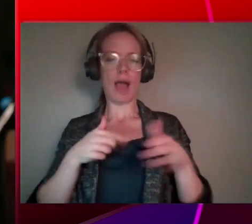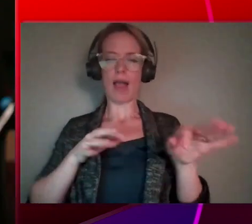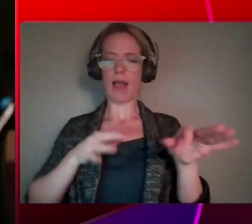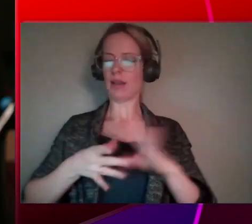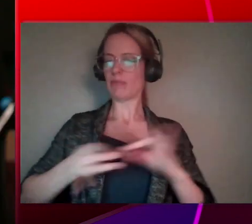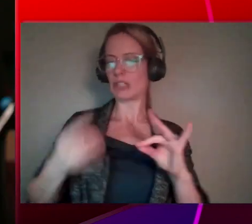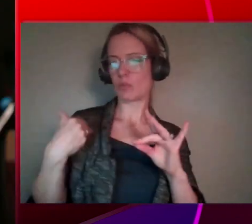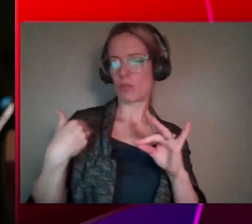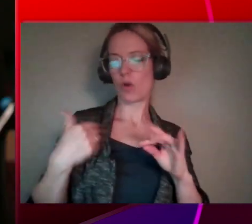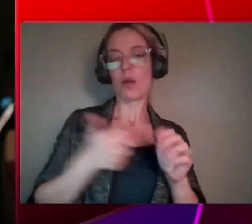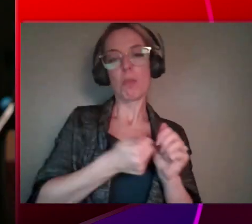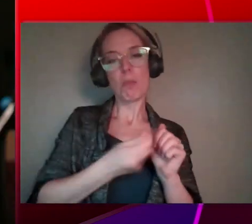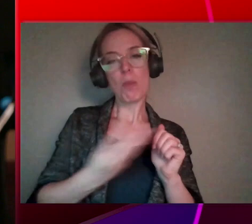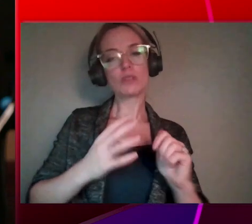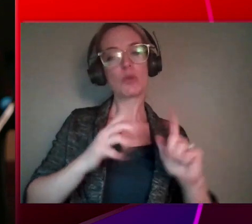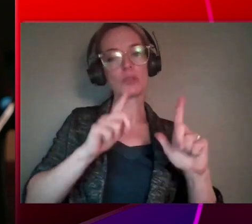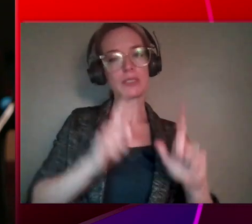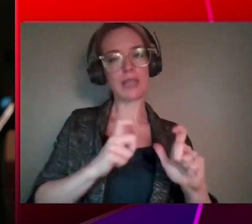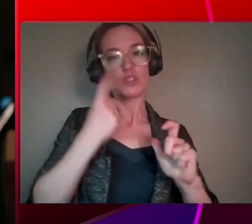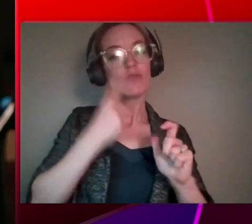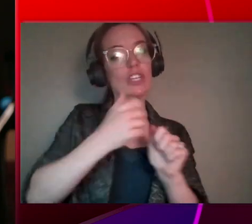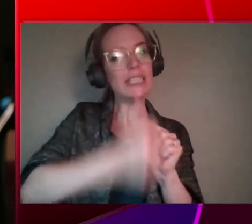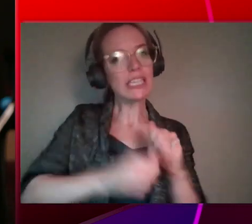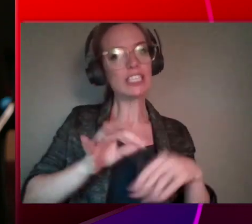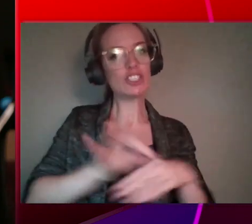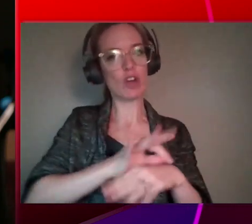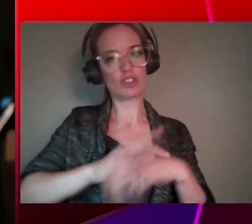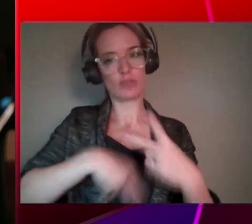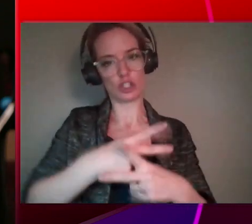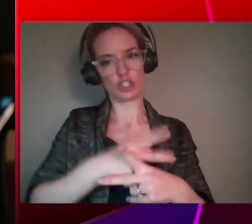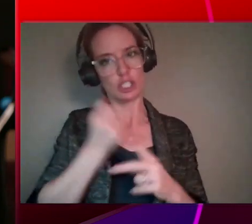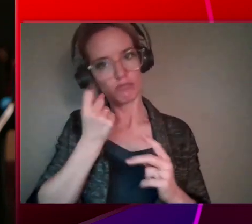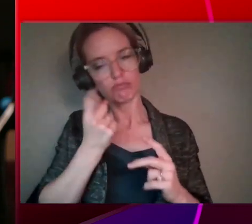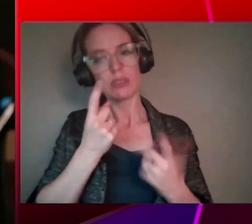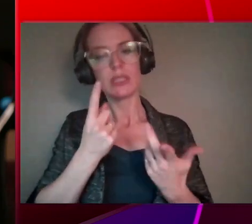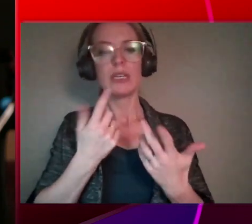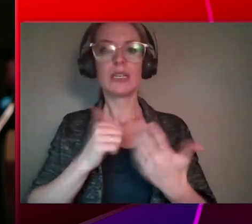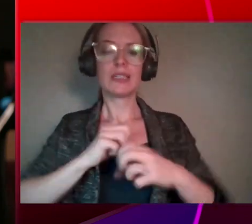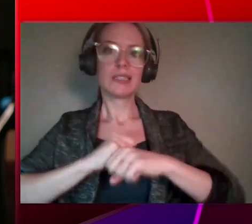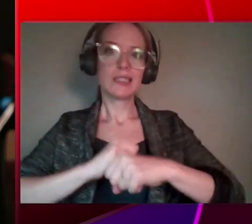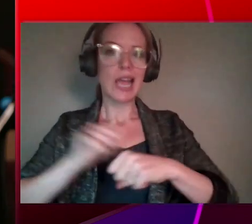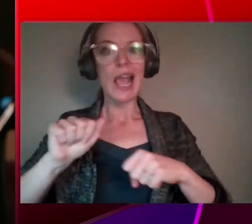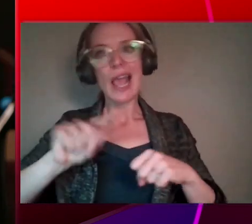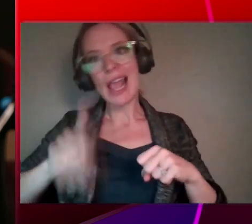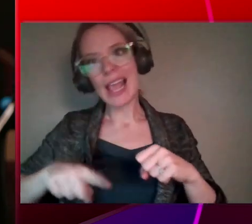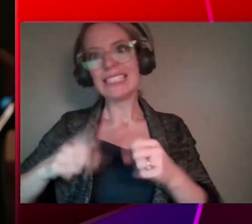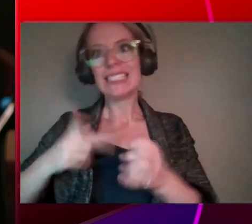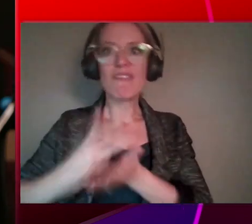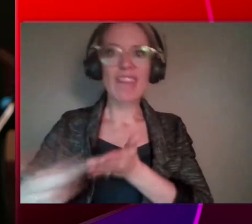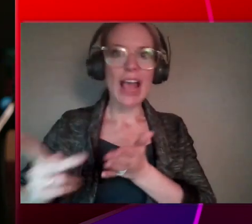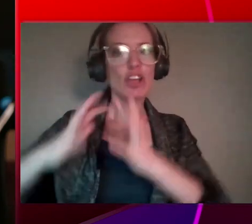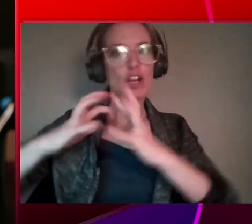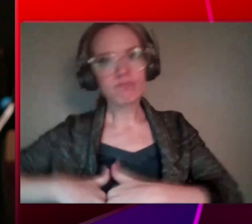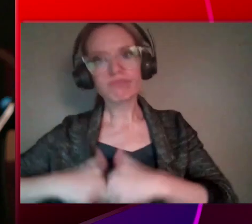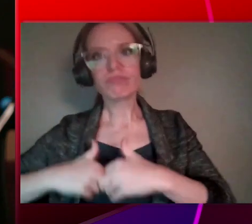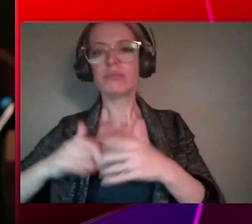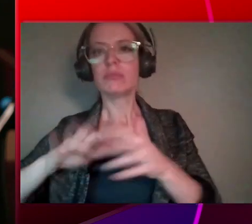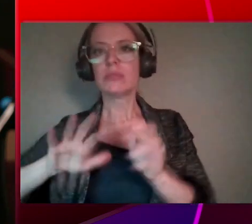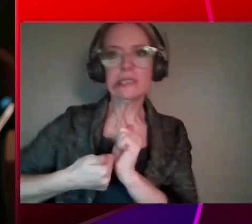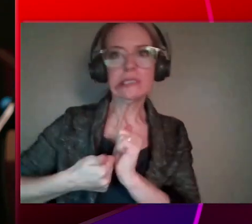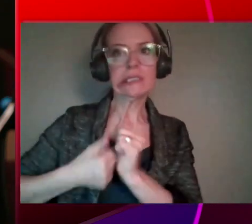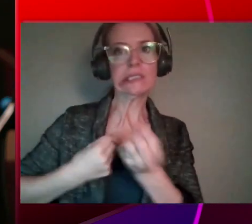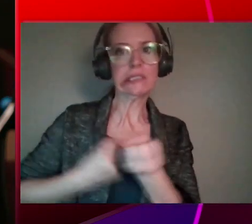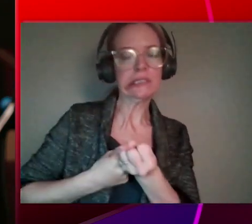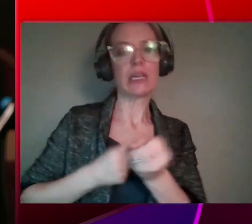snapshots for each function version, specifically to guard against things like AZ failure, guard against things gotcha. like software bugs